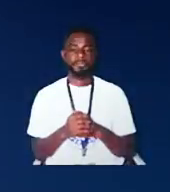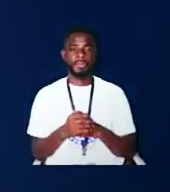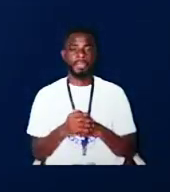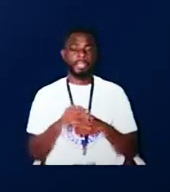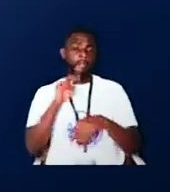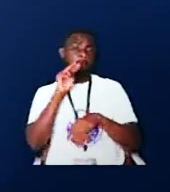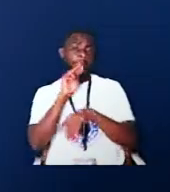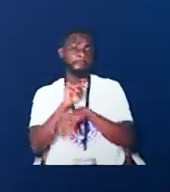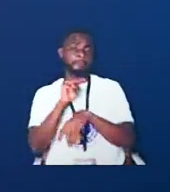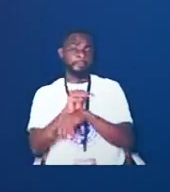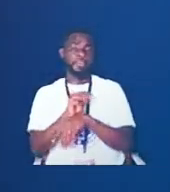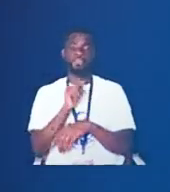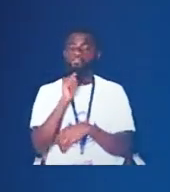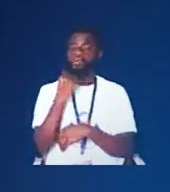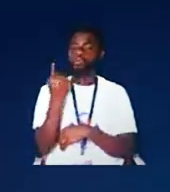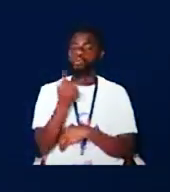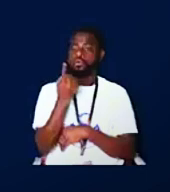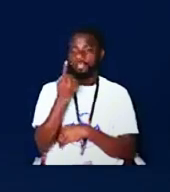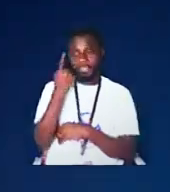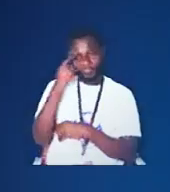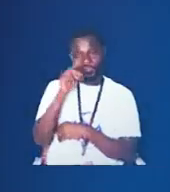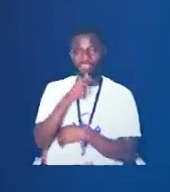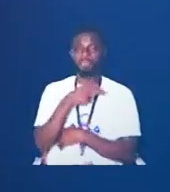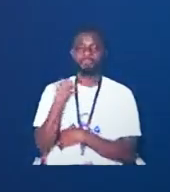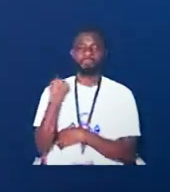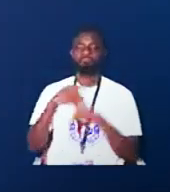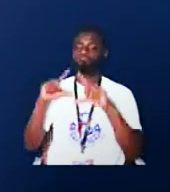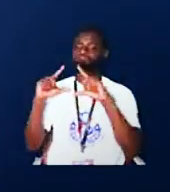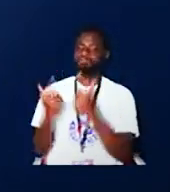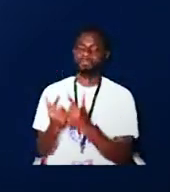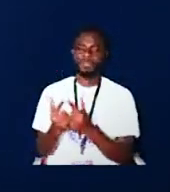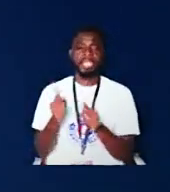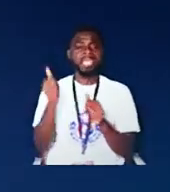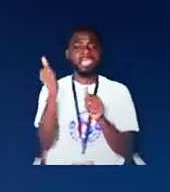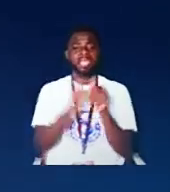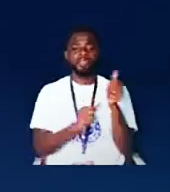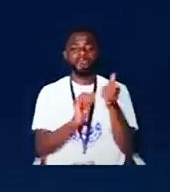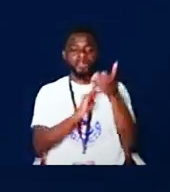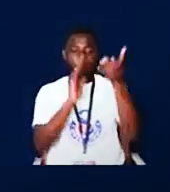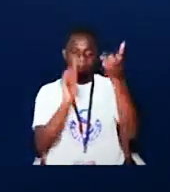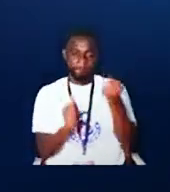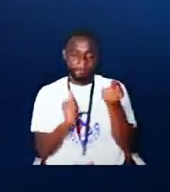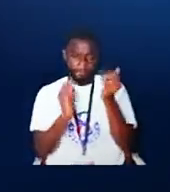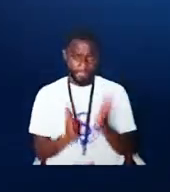Ministry is not only meant for the clergy. Every believer is a minister.